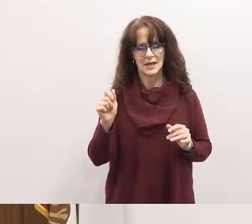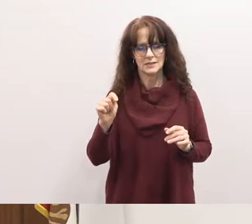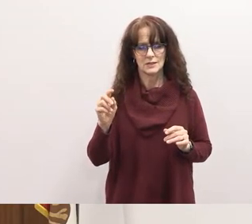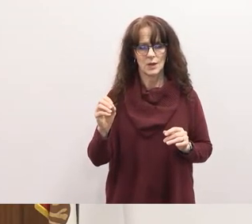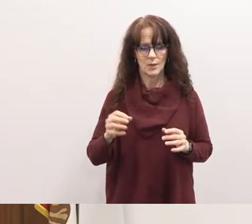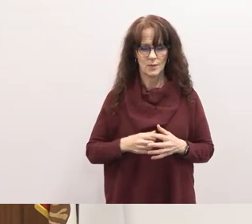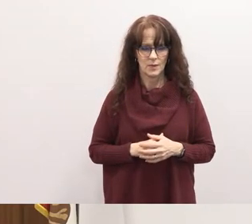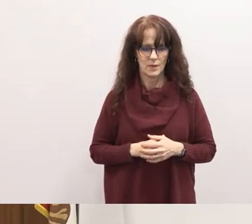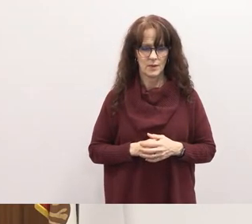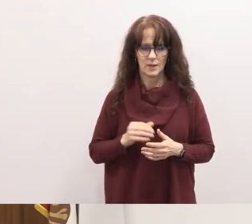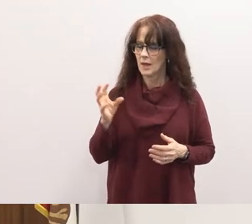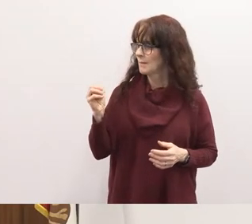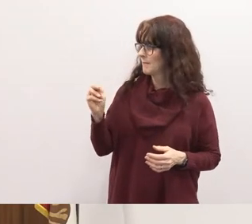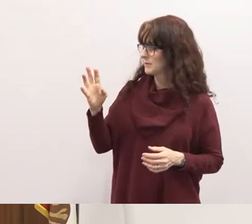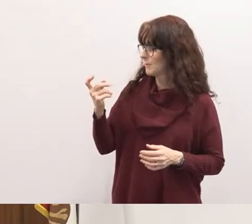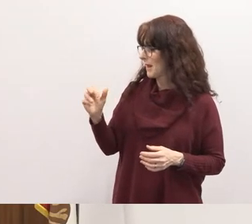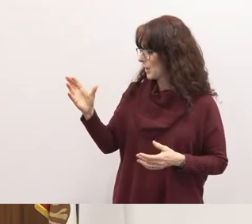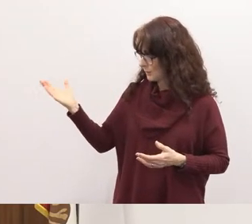And Mr. Miller.